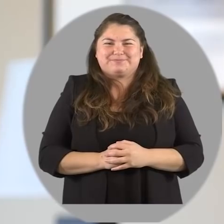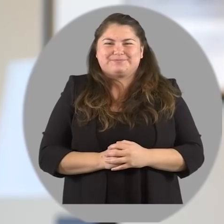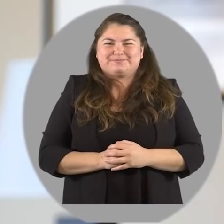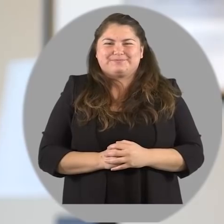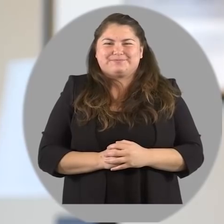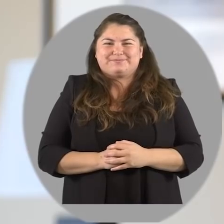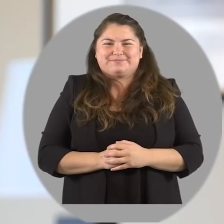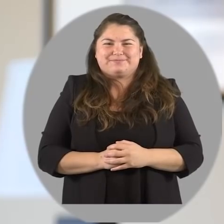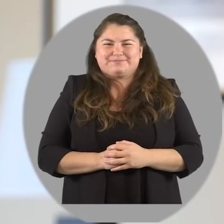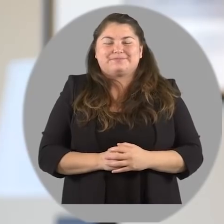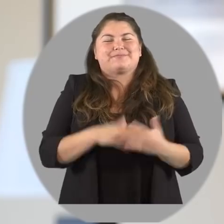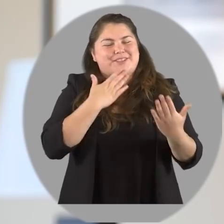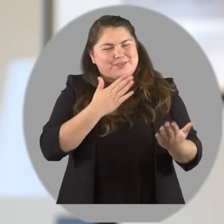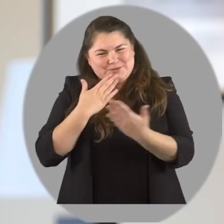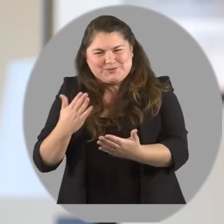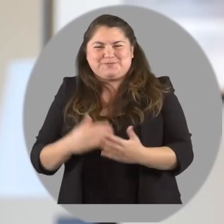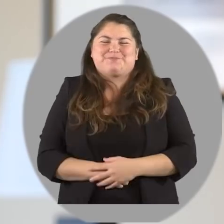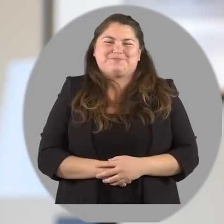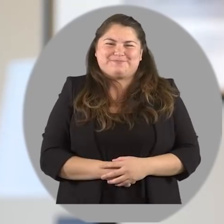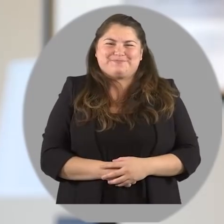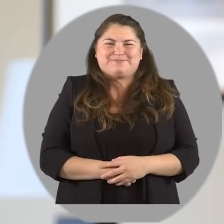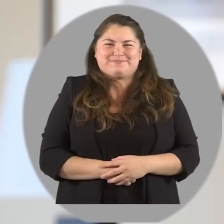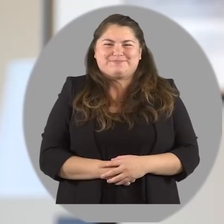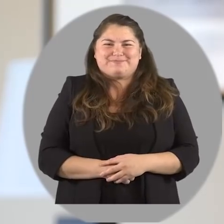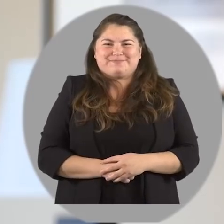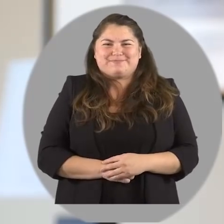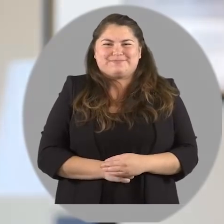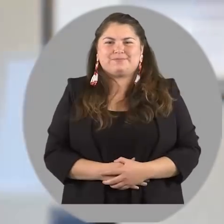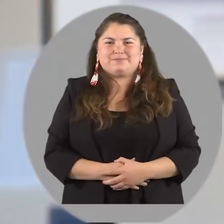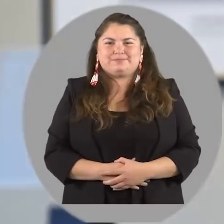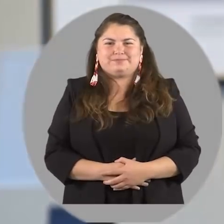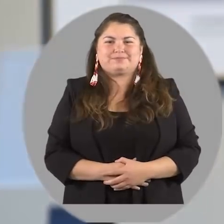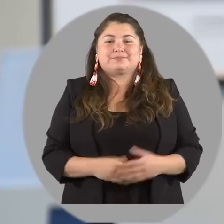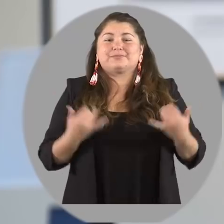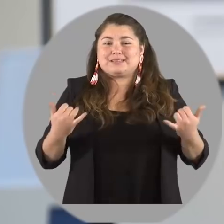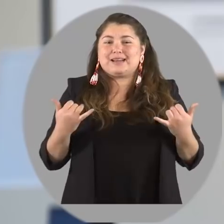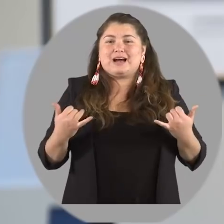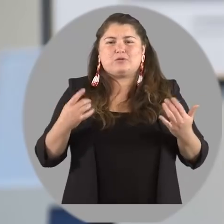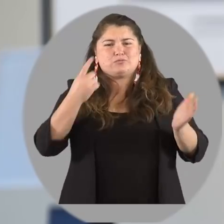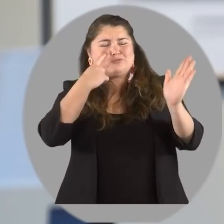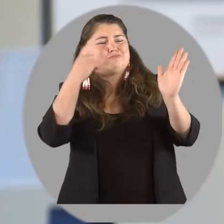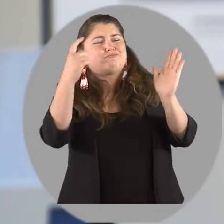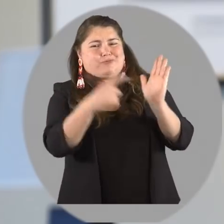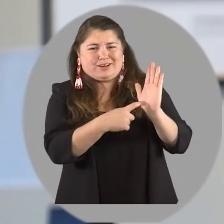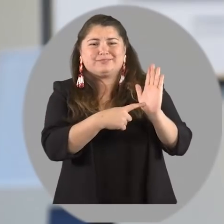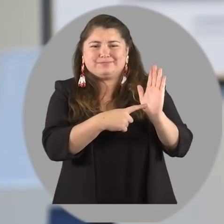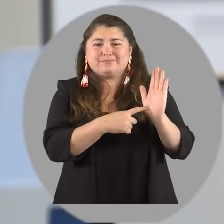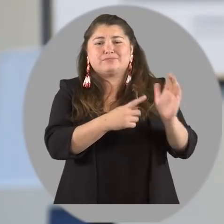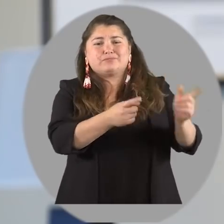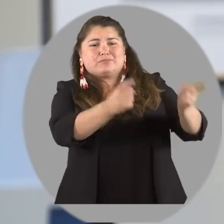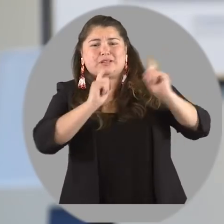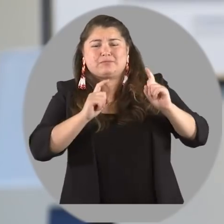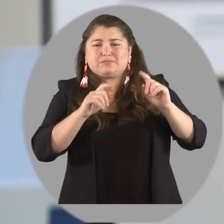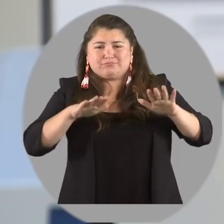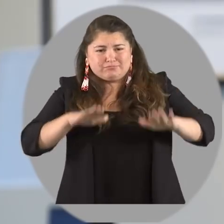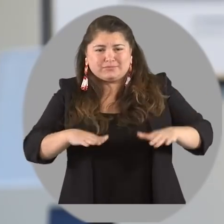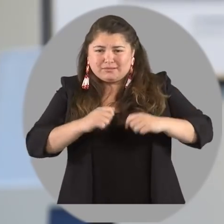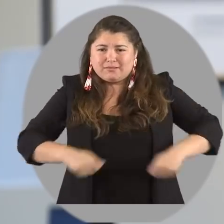Kachimikwich, Kachimikwich. Thank you very much. I would like to recognize and acknowledge the gift of being